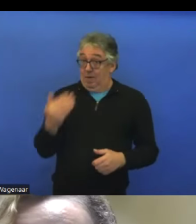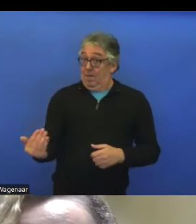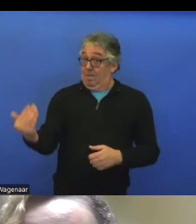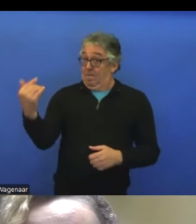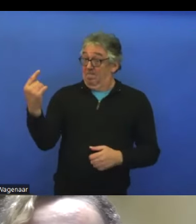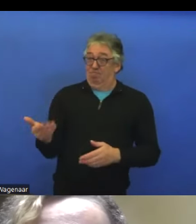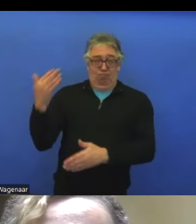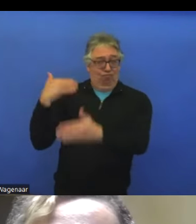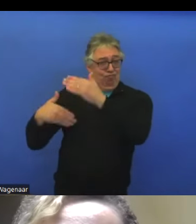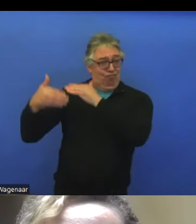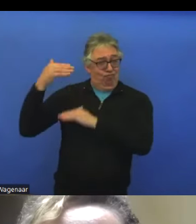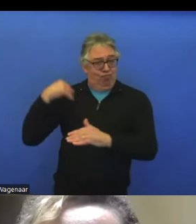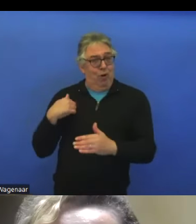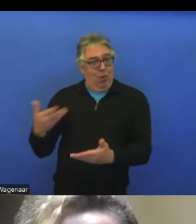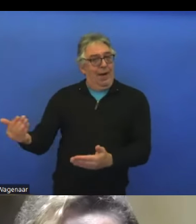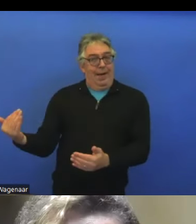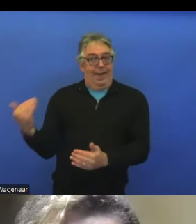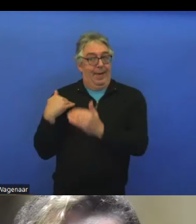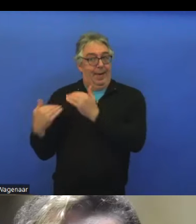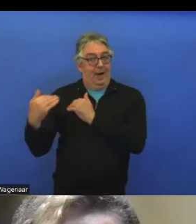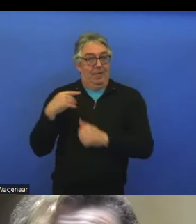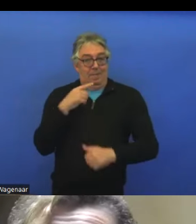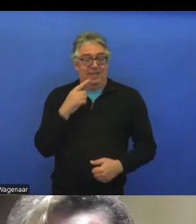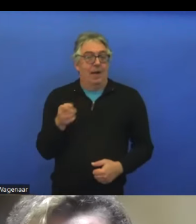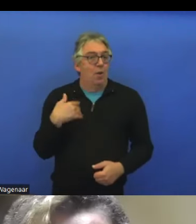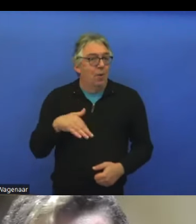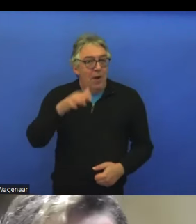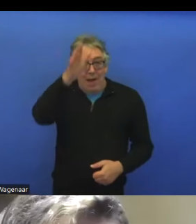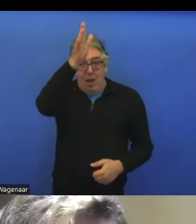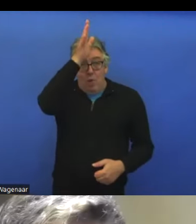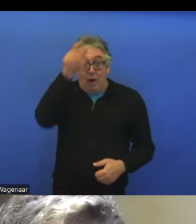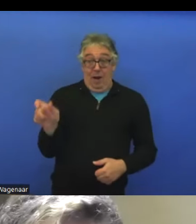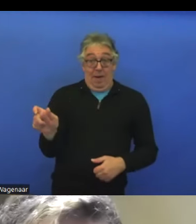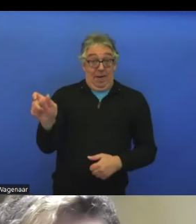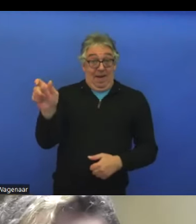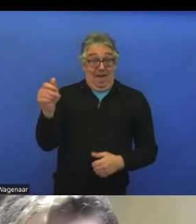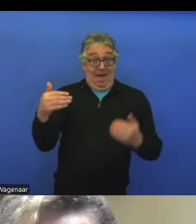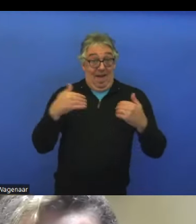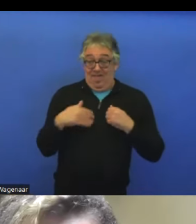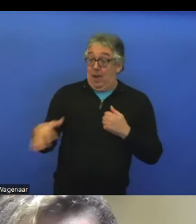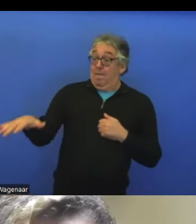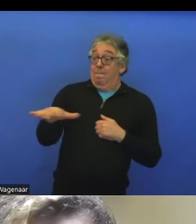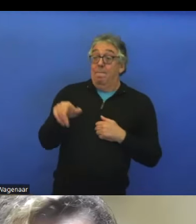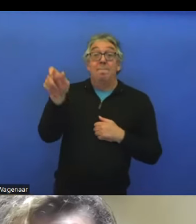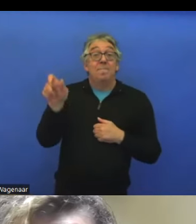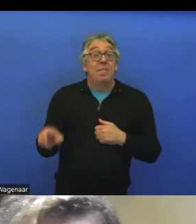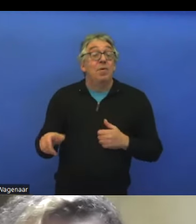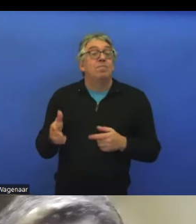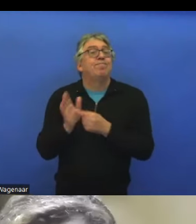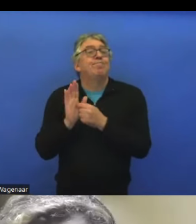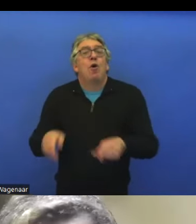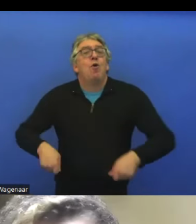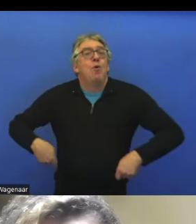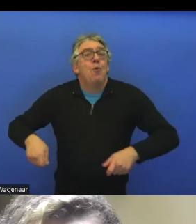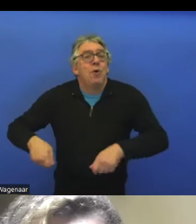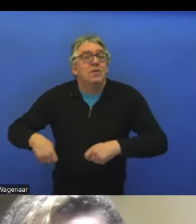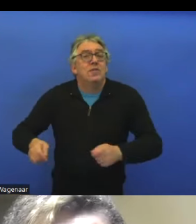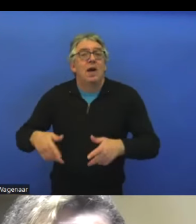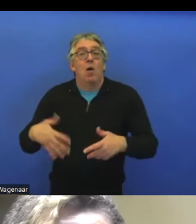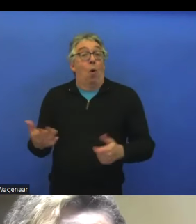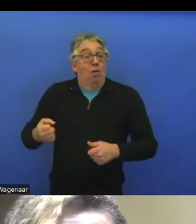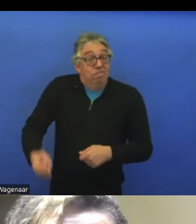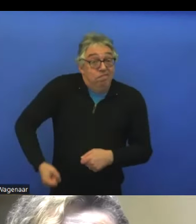Iraq, whereby individuals with physical disabilities, for example, in wheelchair or